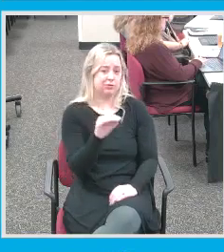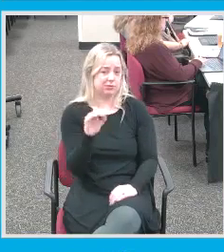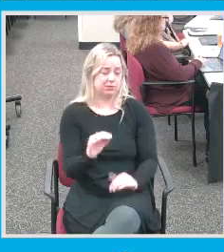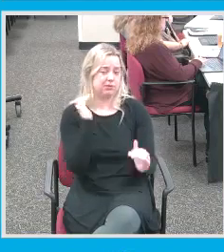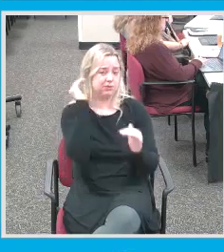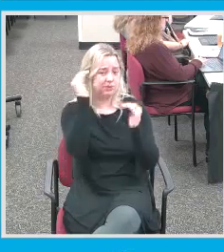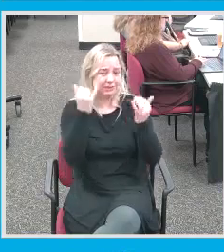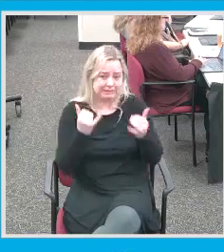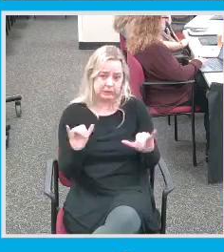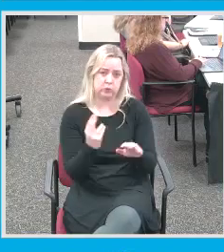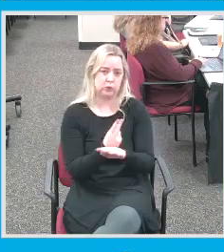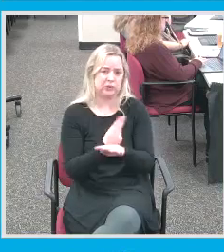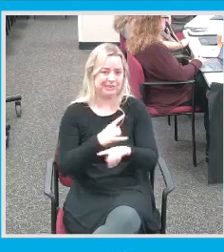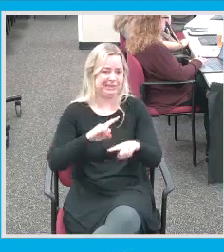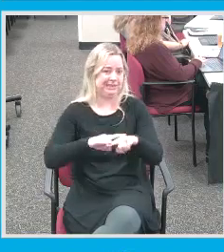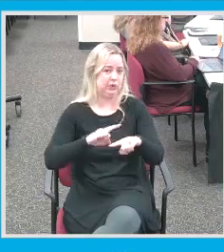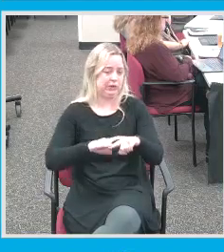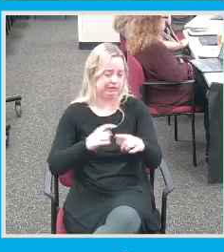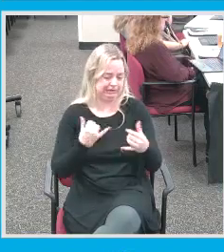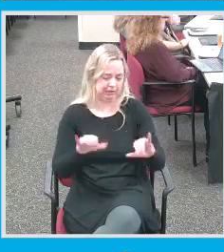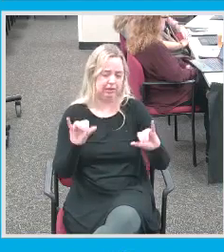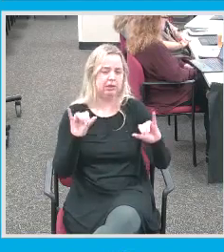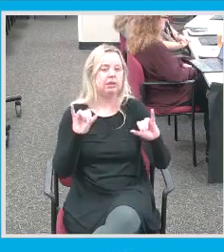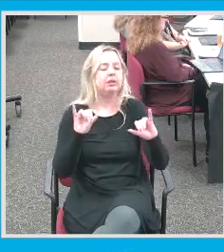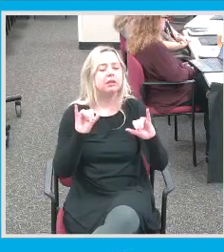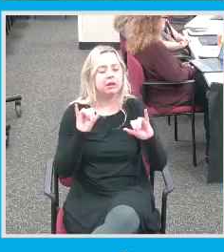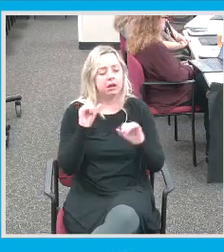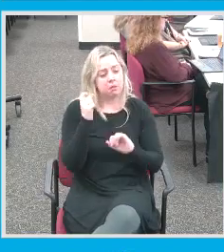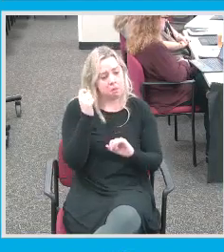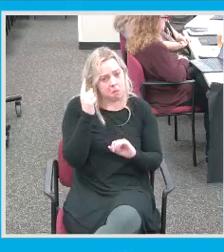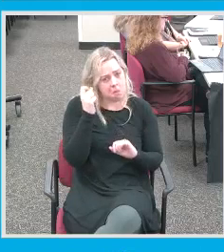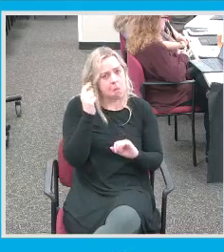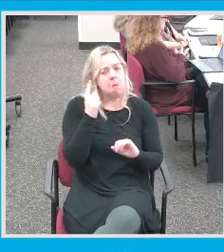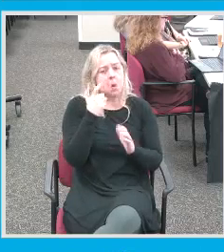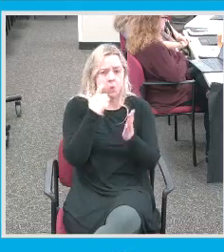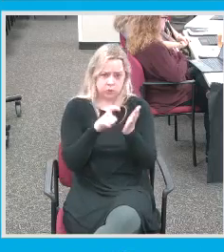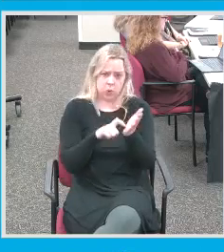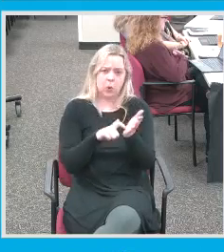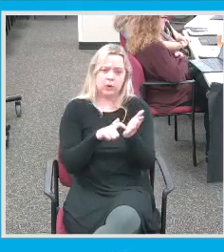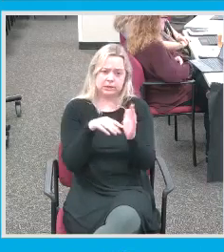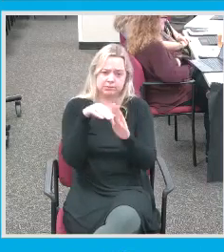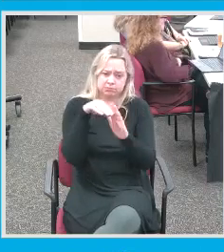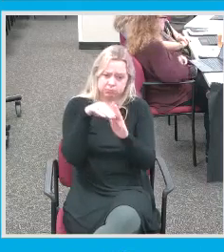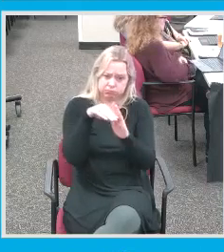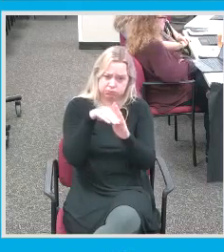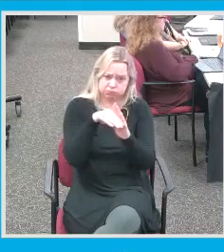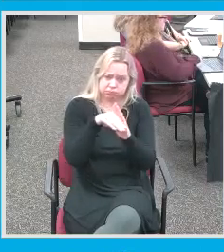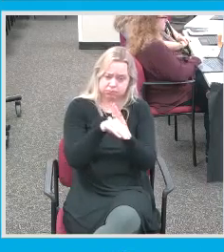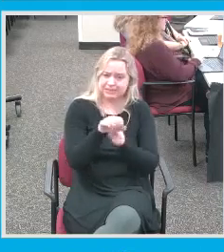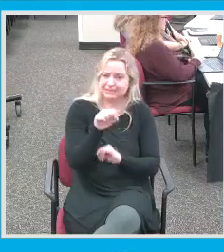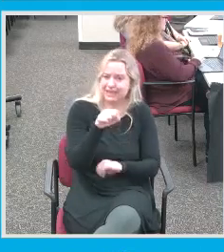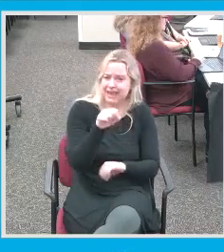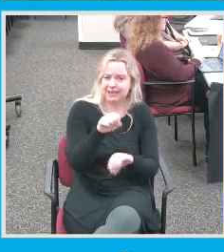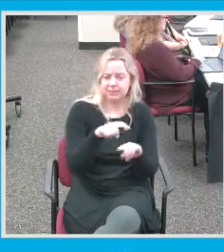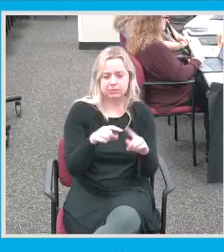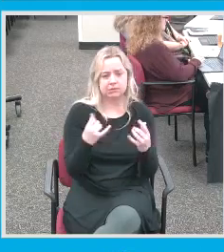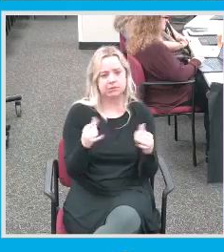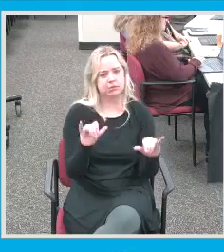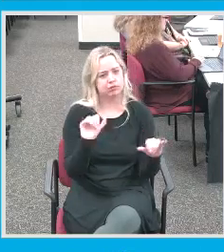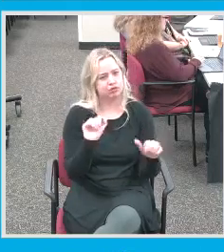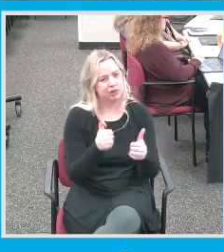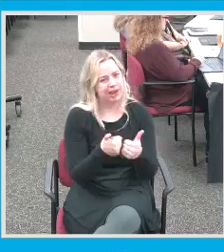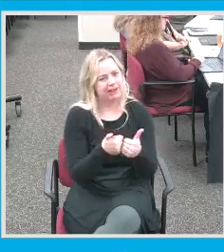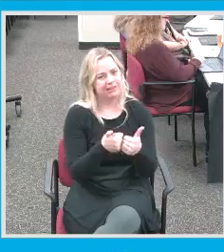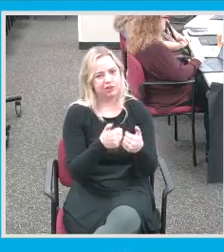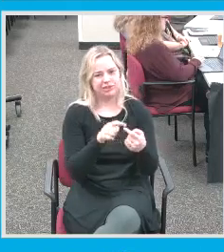using cigarettes. That number has been slowly declining, but it's been very challenging to reach that last